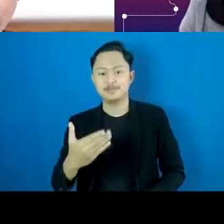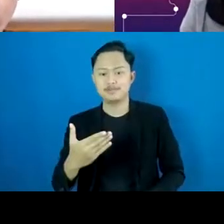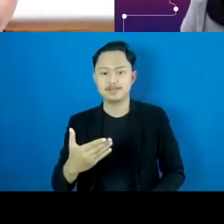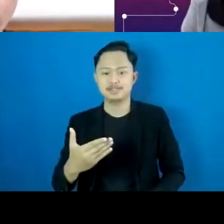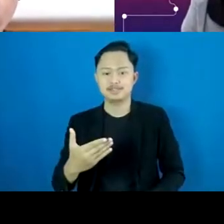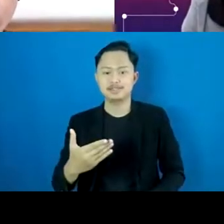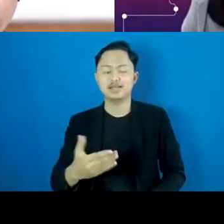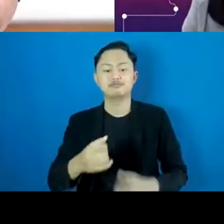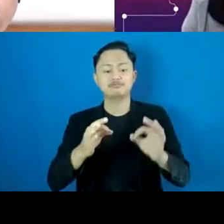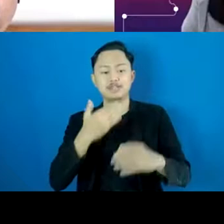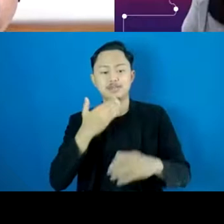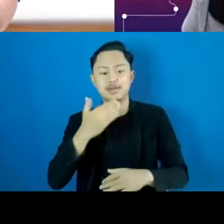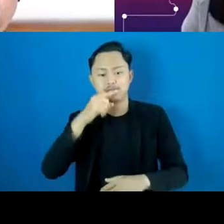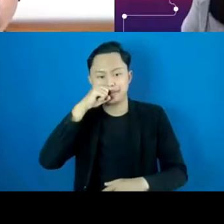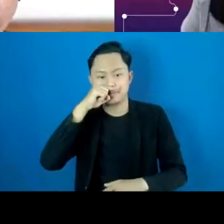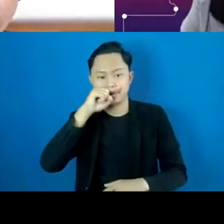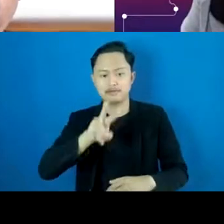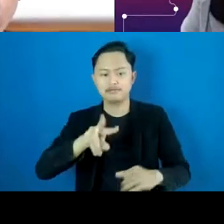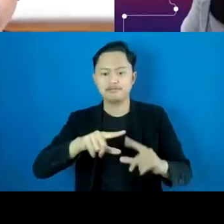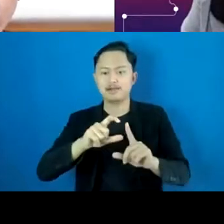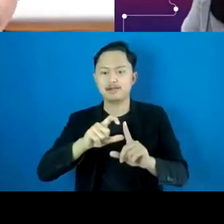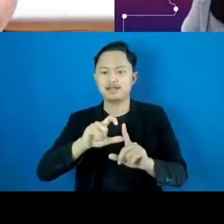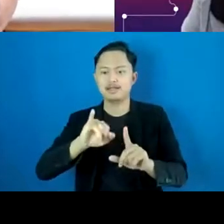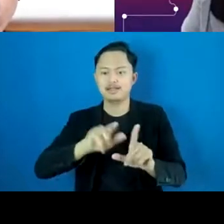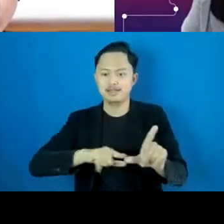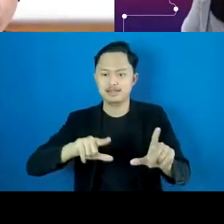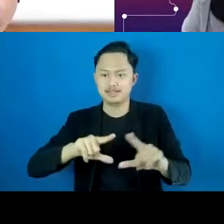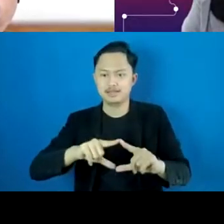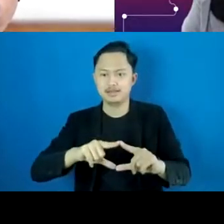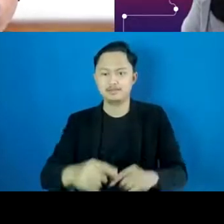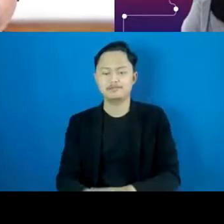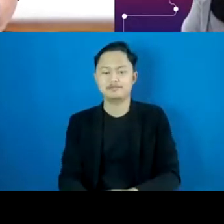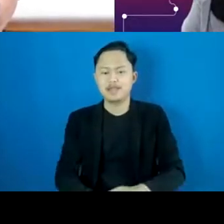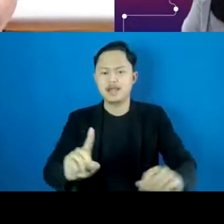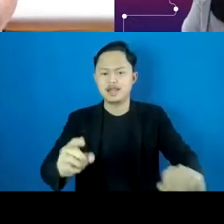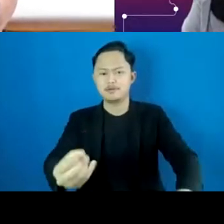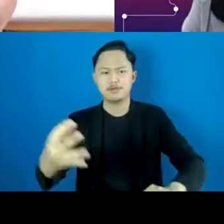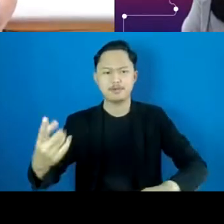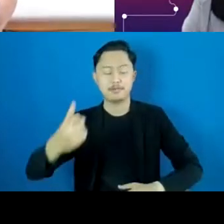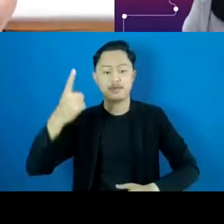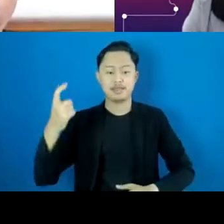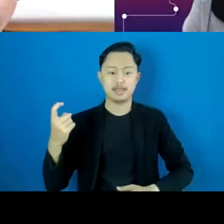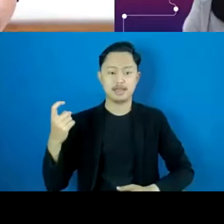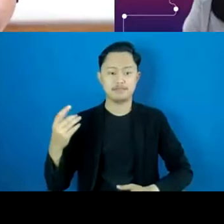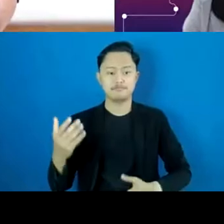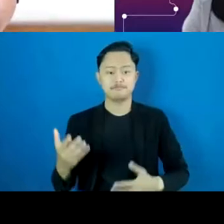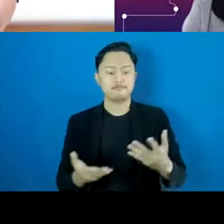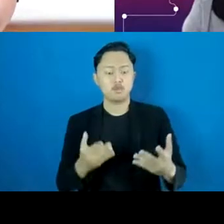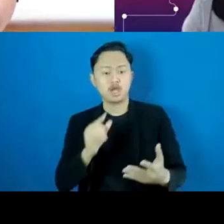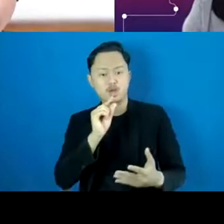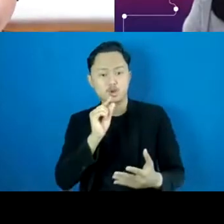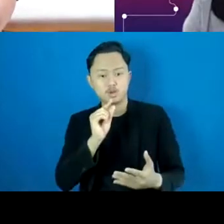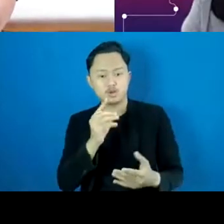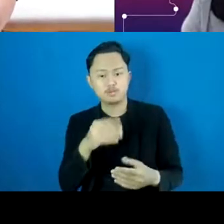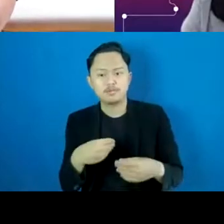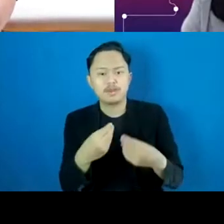All right, thank you, Mr. Abadia. And it appears there is already some questions which is proposed for